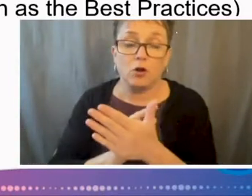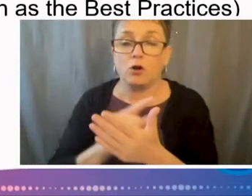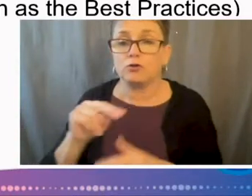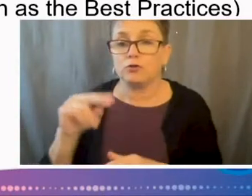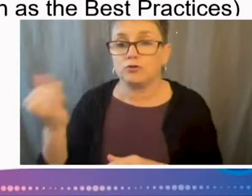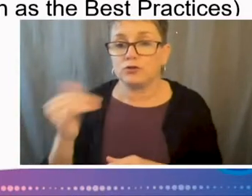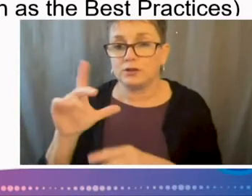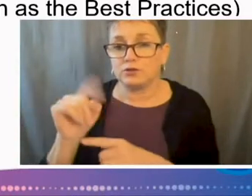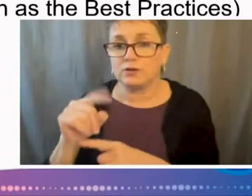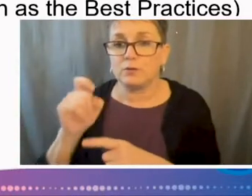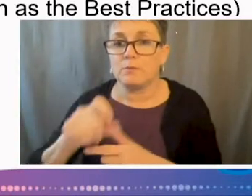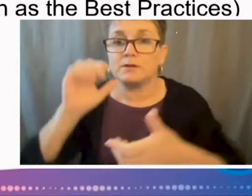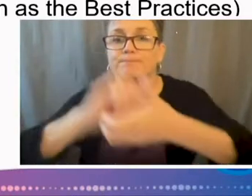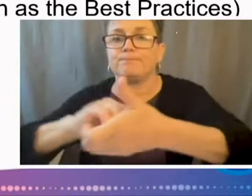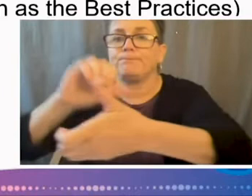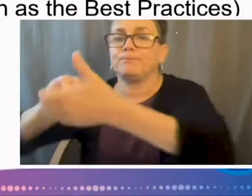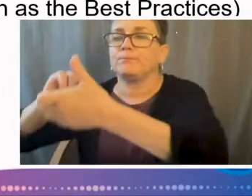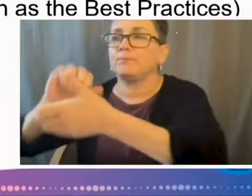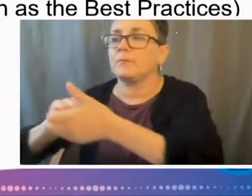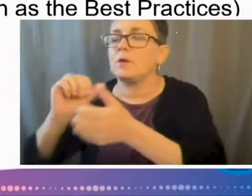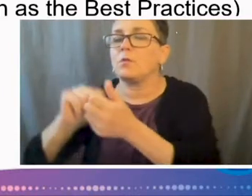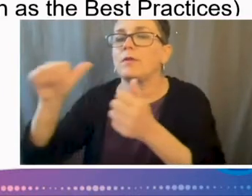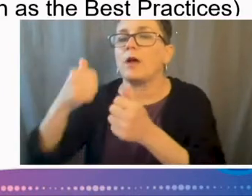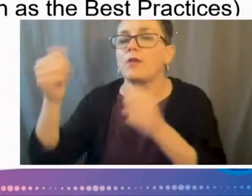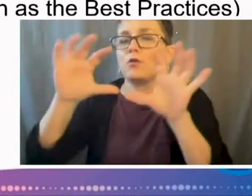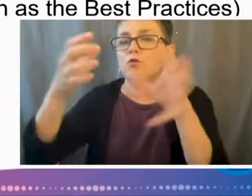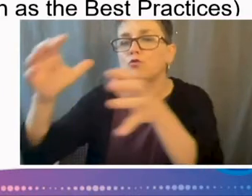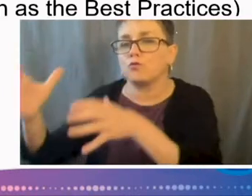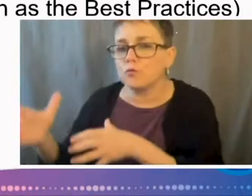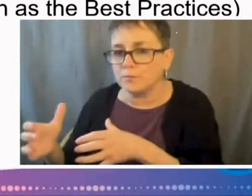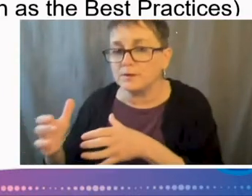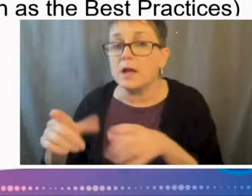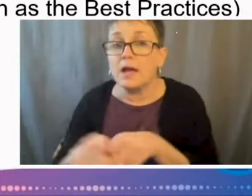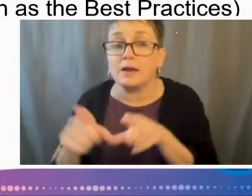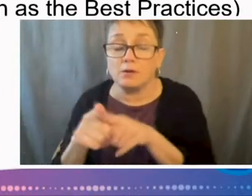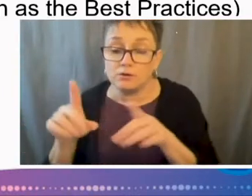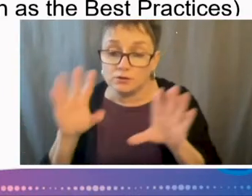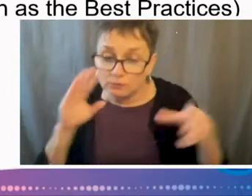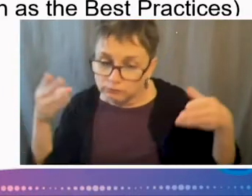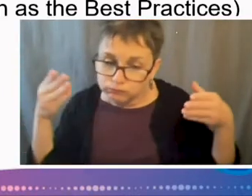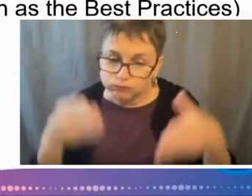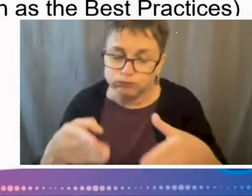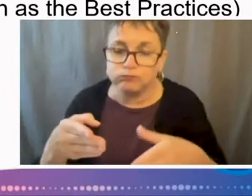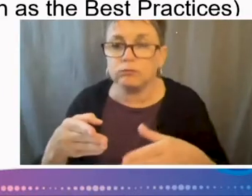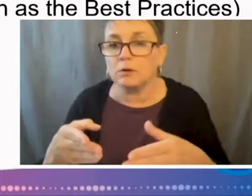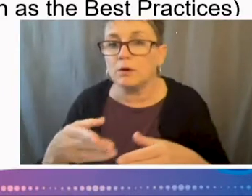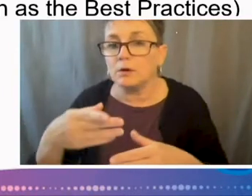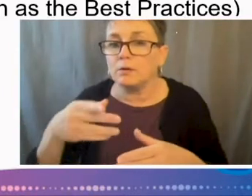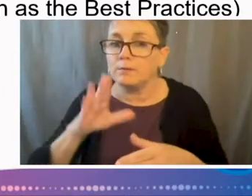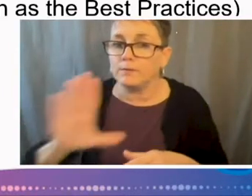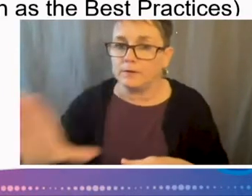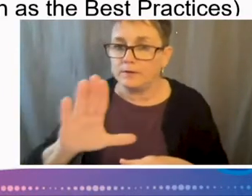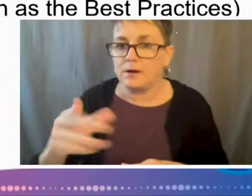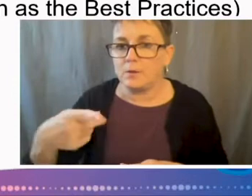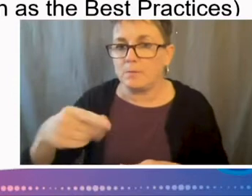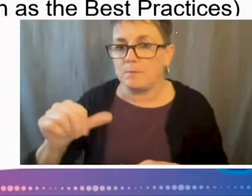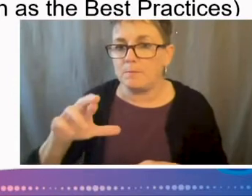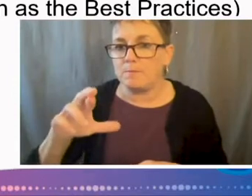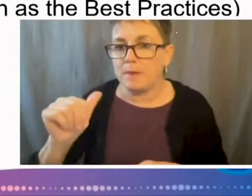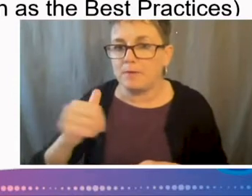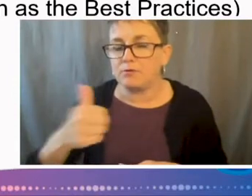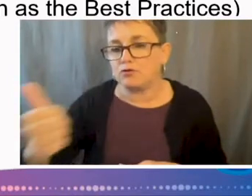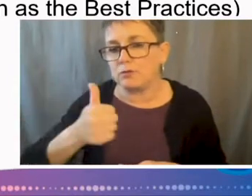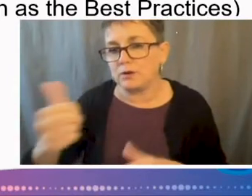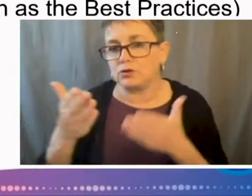collaborating with other stakeholders while streamlining and coordinating paratransit services. The ultimate goal is to ensure customers' needs are